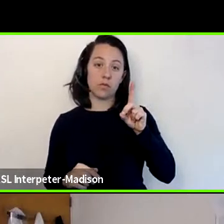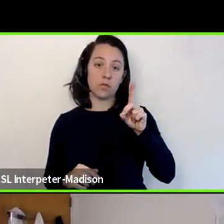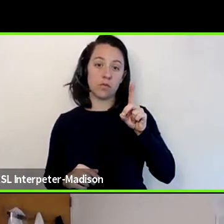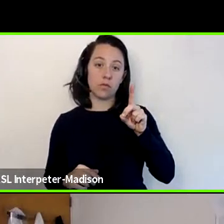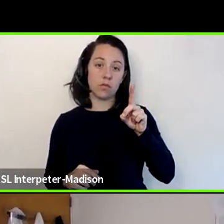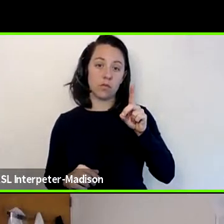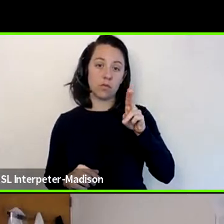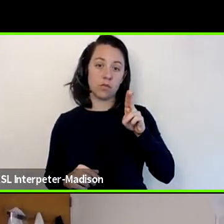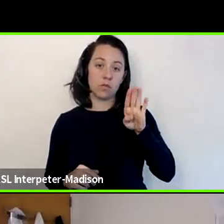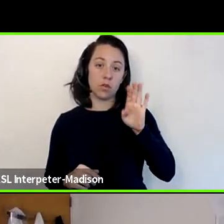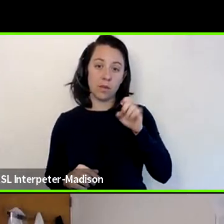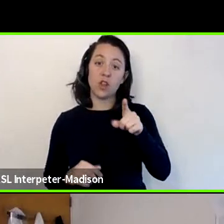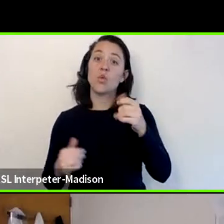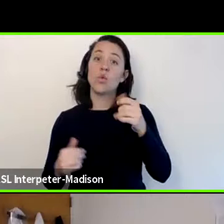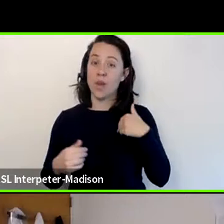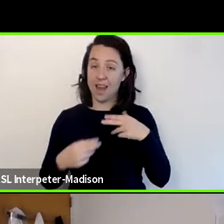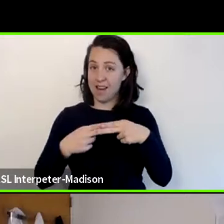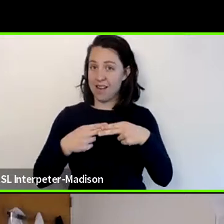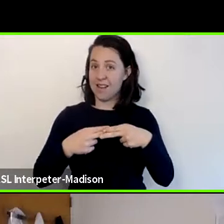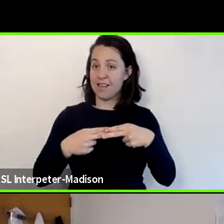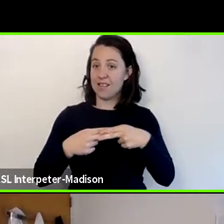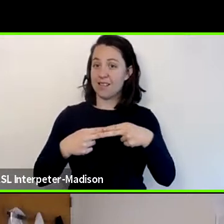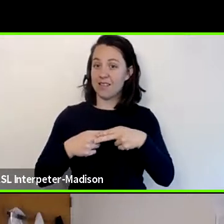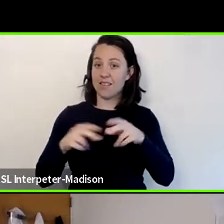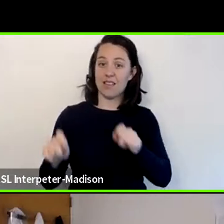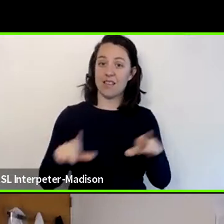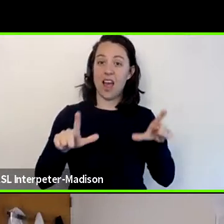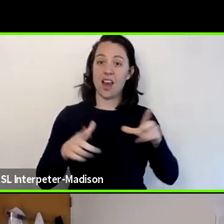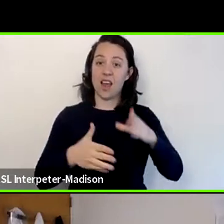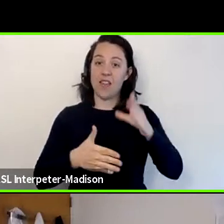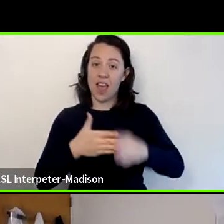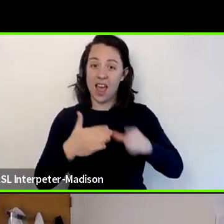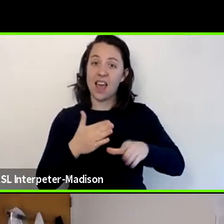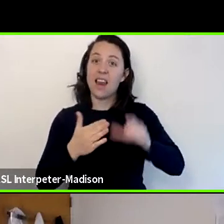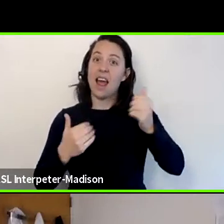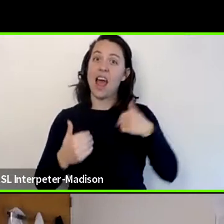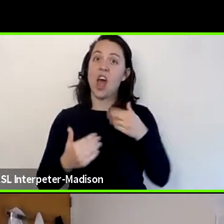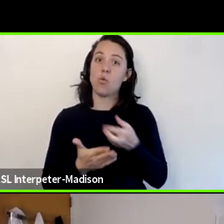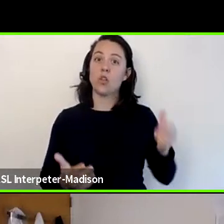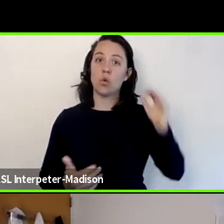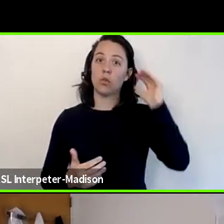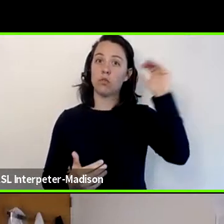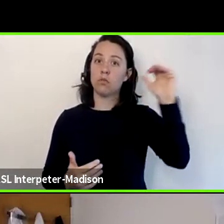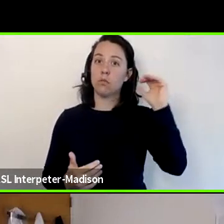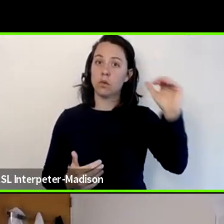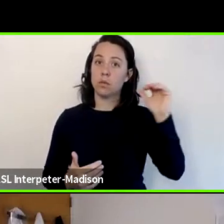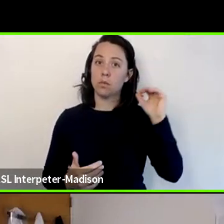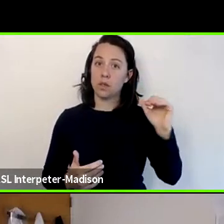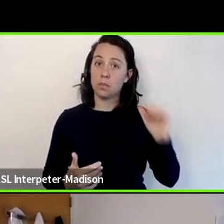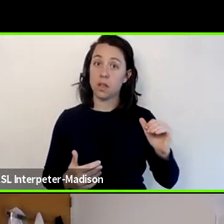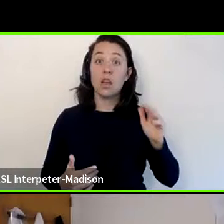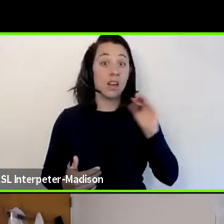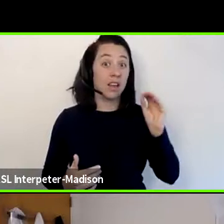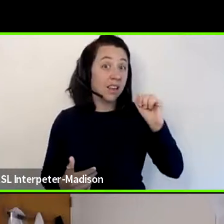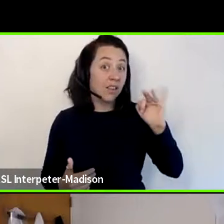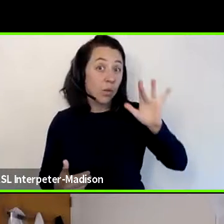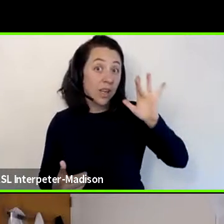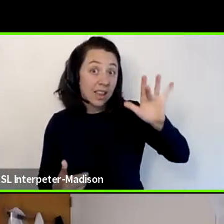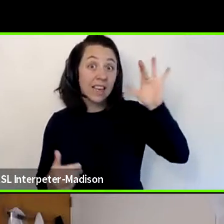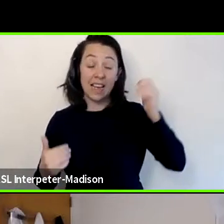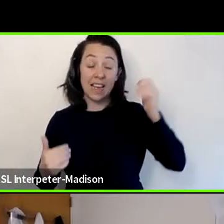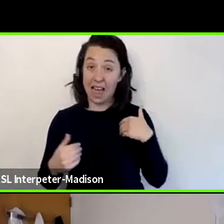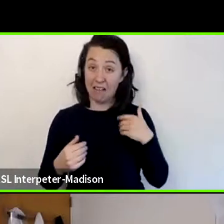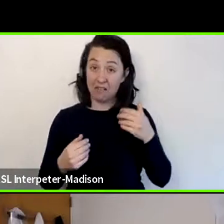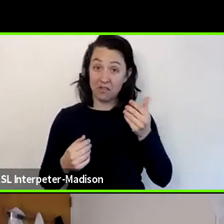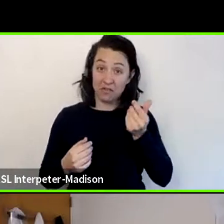of resources. If we click on those links and go there, do they actually come in multiple languages? If we can get